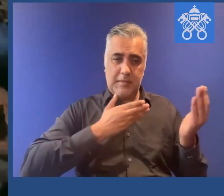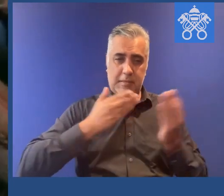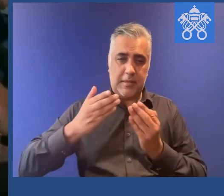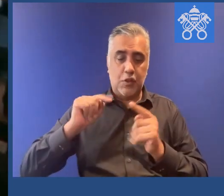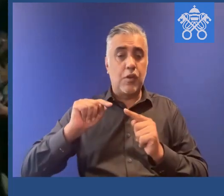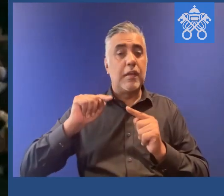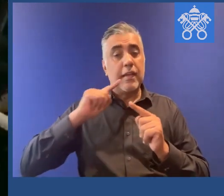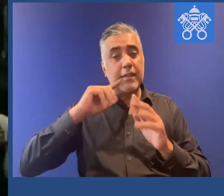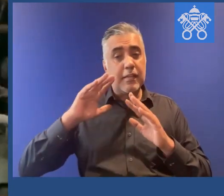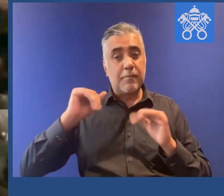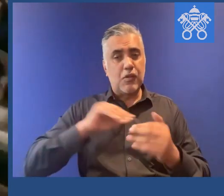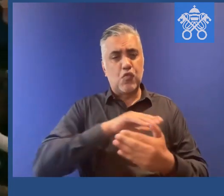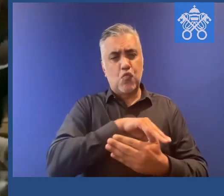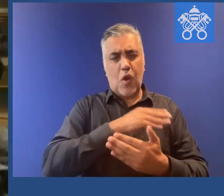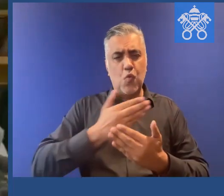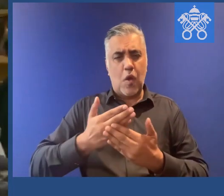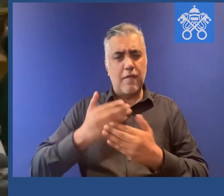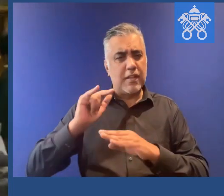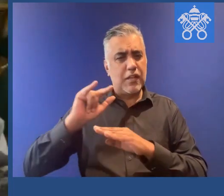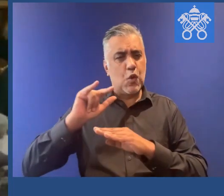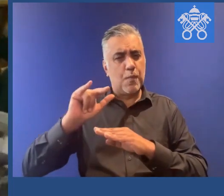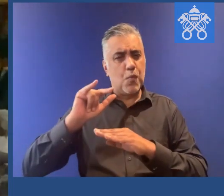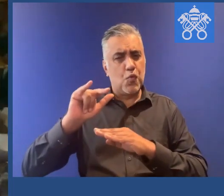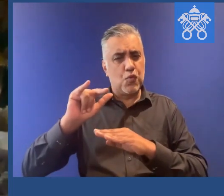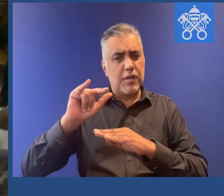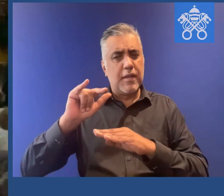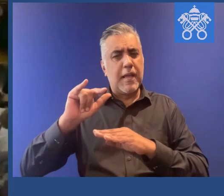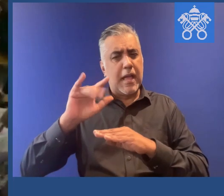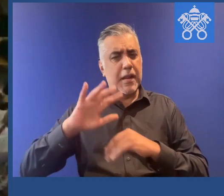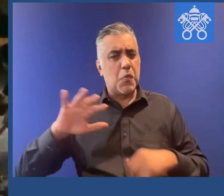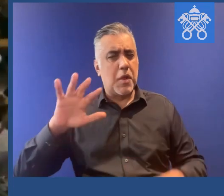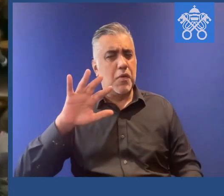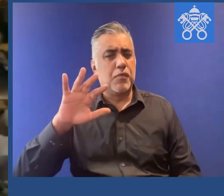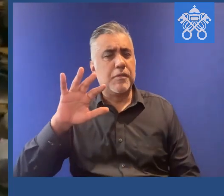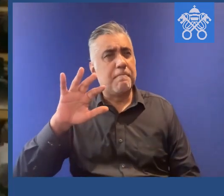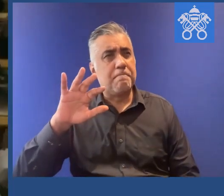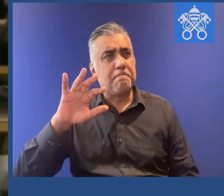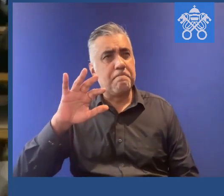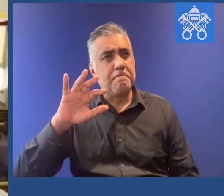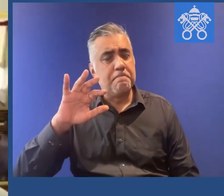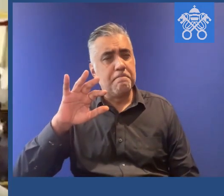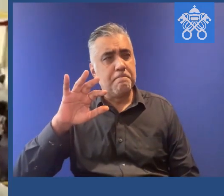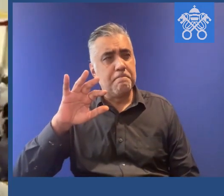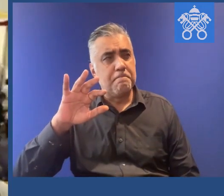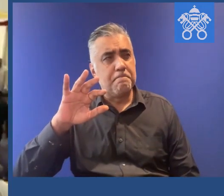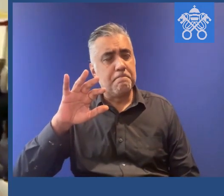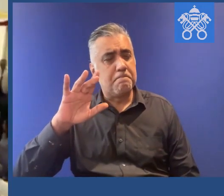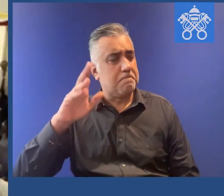He's expected to arrive at the airport at around